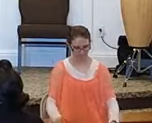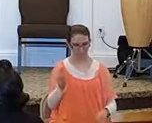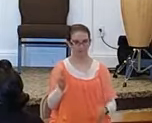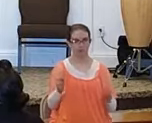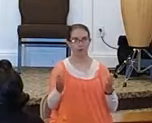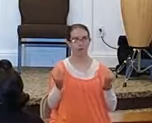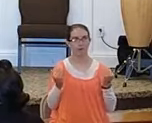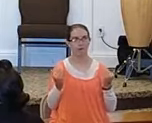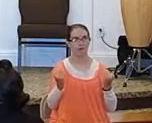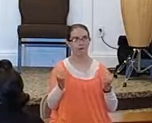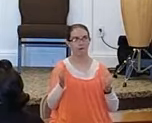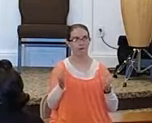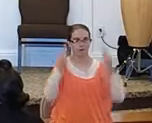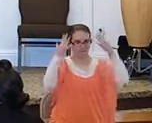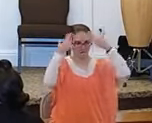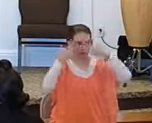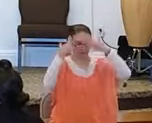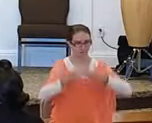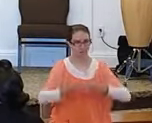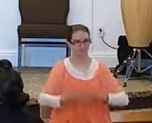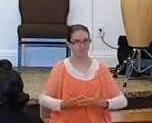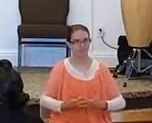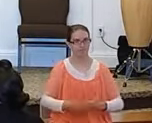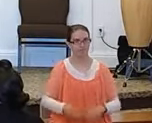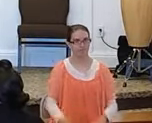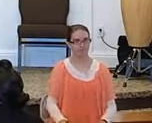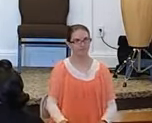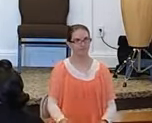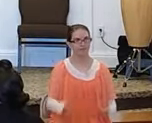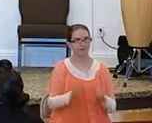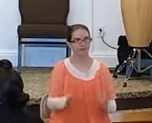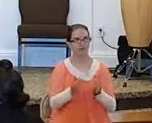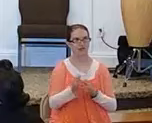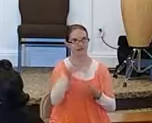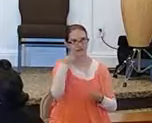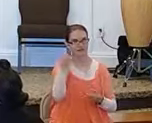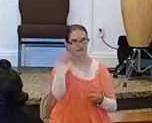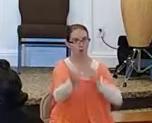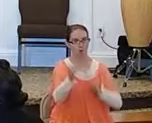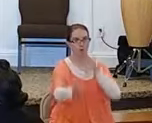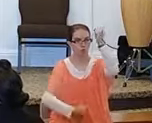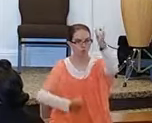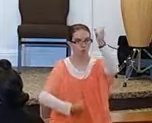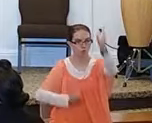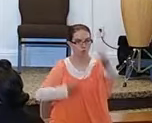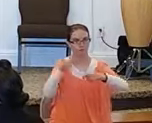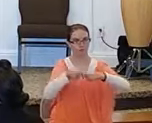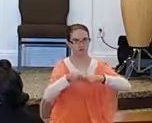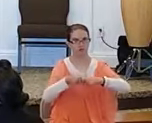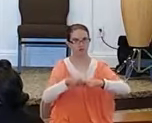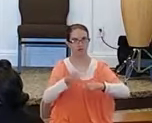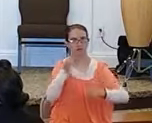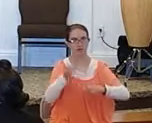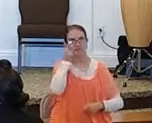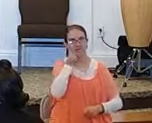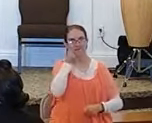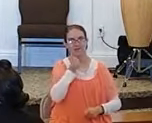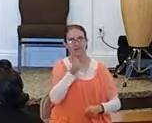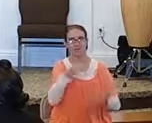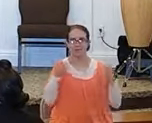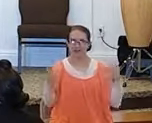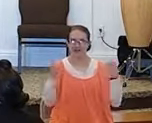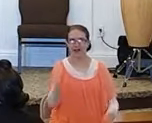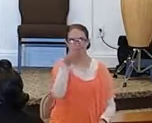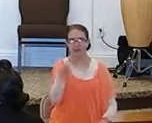Come on. We're going to cover up. Amen. And so Jesus said, let's roll away the stone. And one of the girls said, you know what? By now